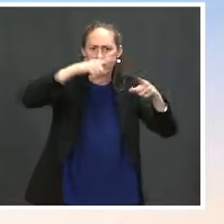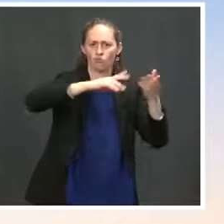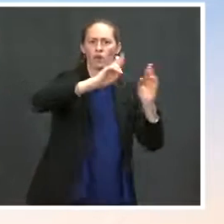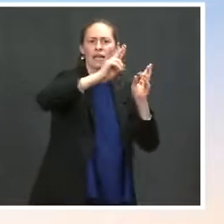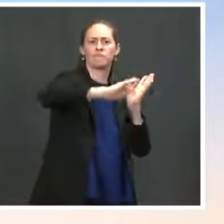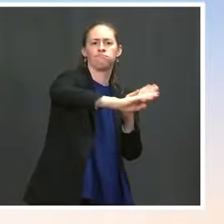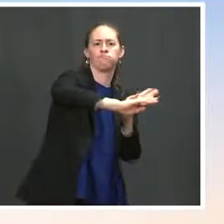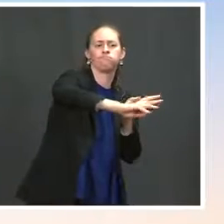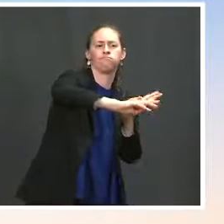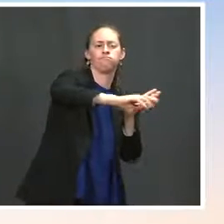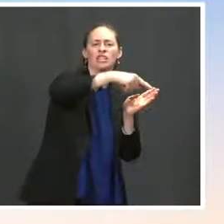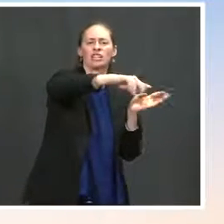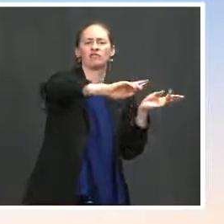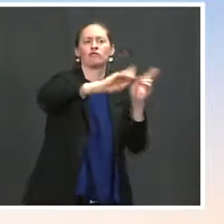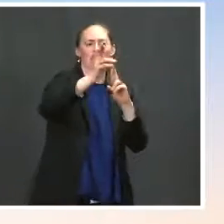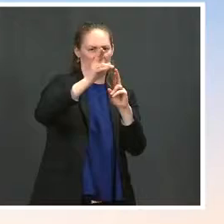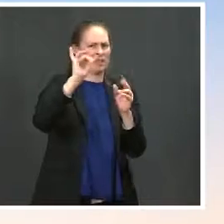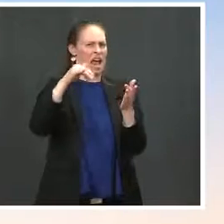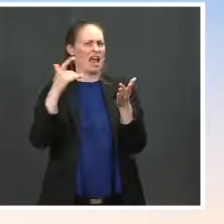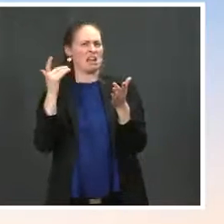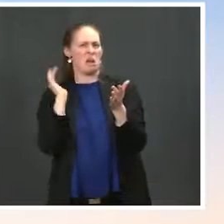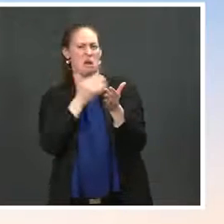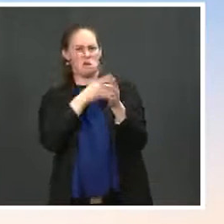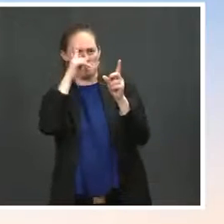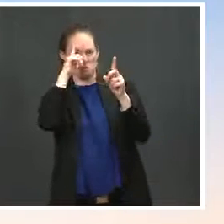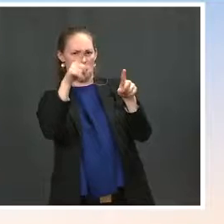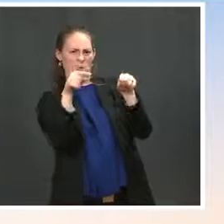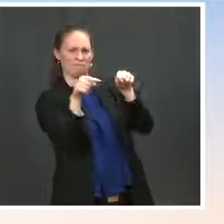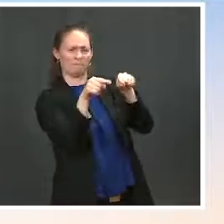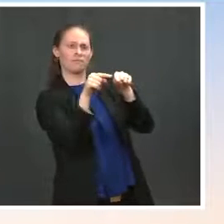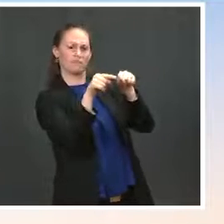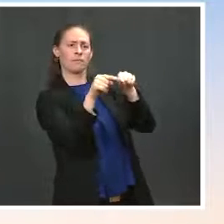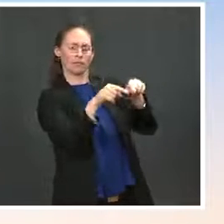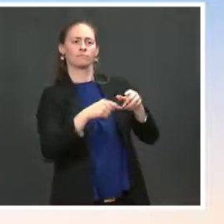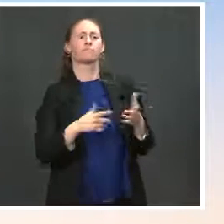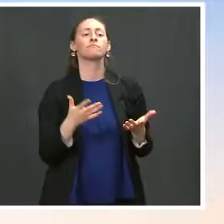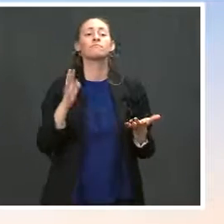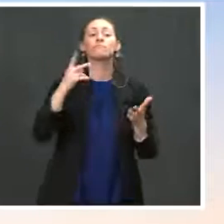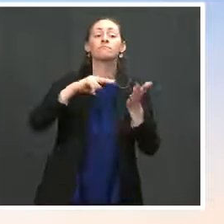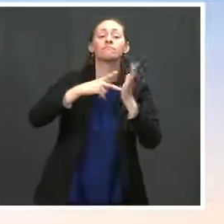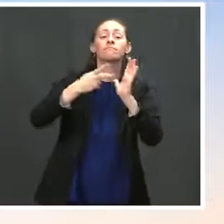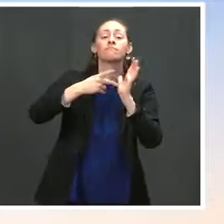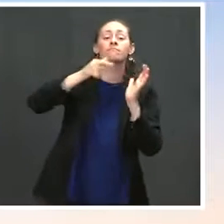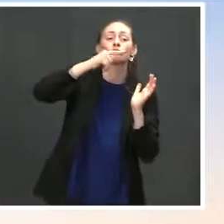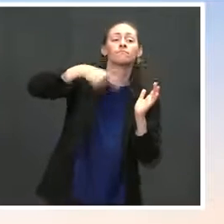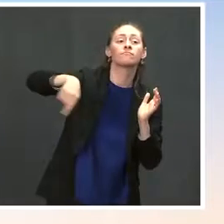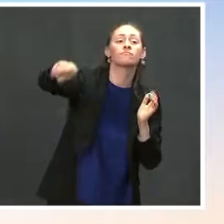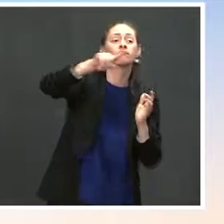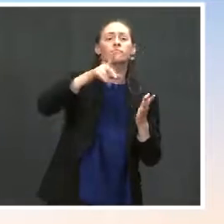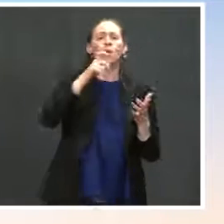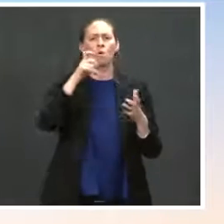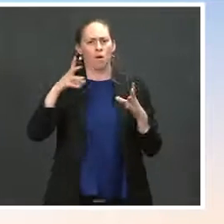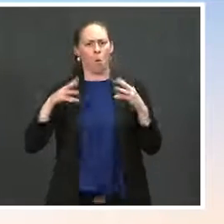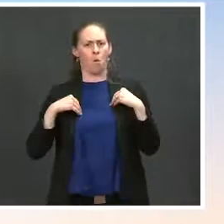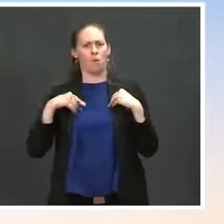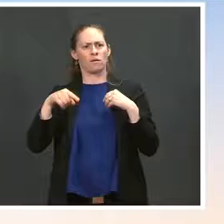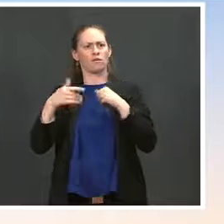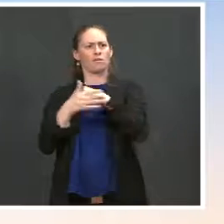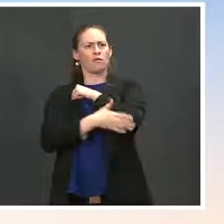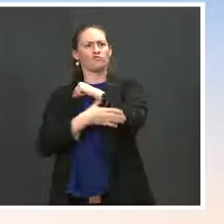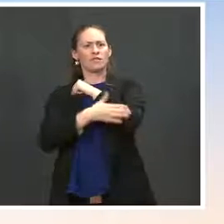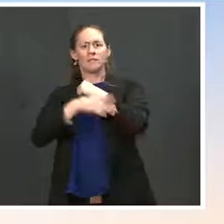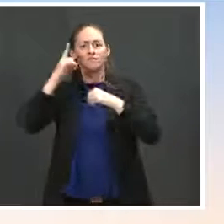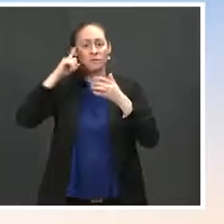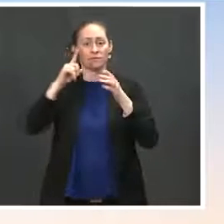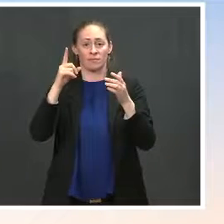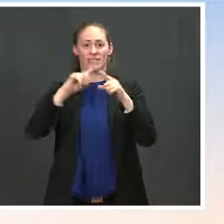marketplace. And the future belongs to the countries, as you heard today from any number of leaders, that are the ones who